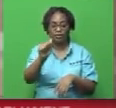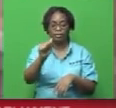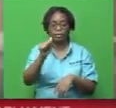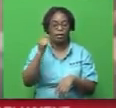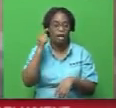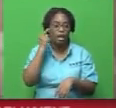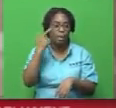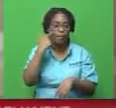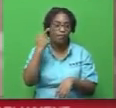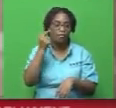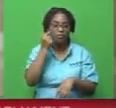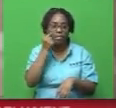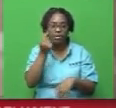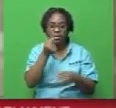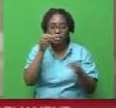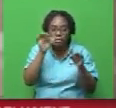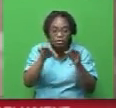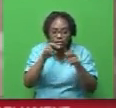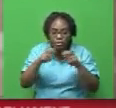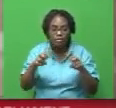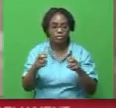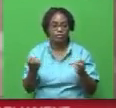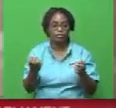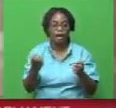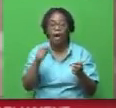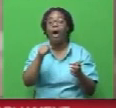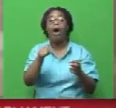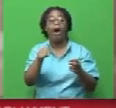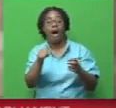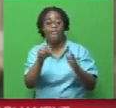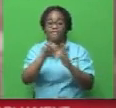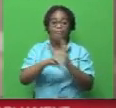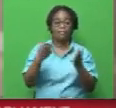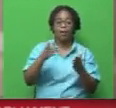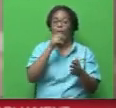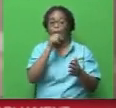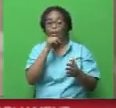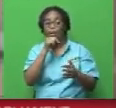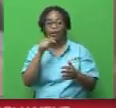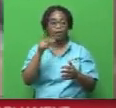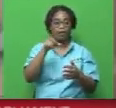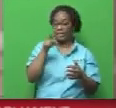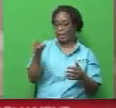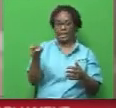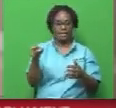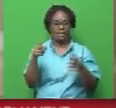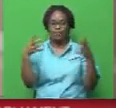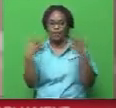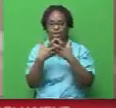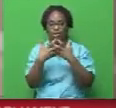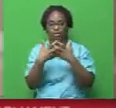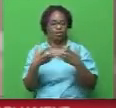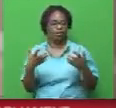they haven't purchased chargers. Half or more of the CCTV cameras not working. When you invest